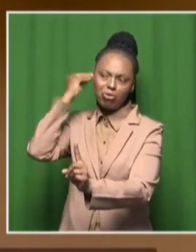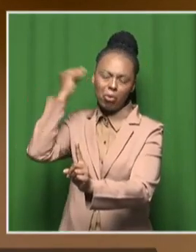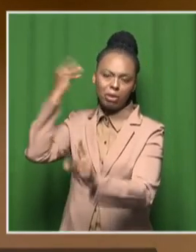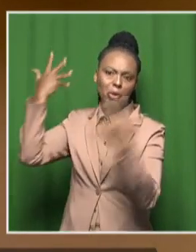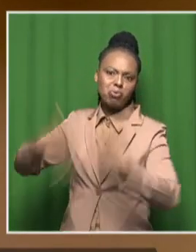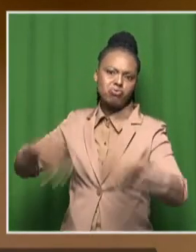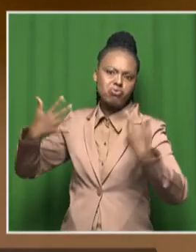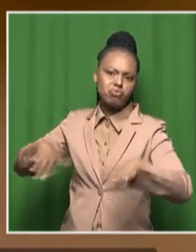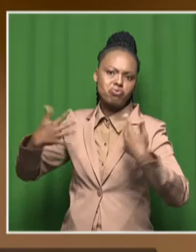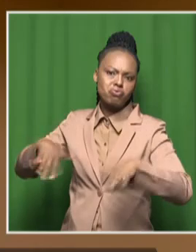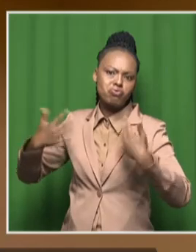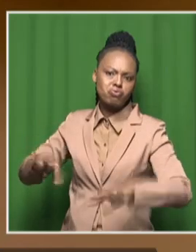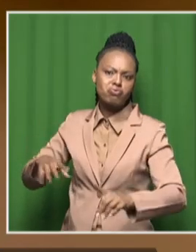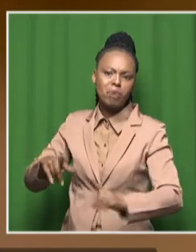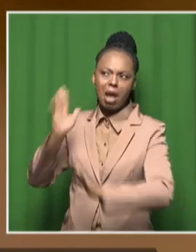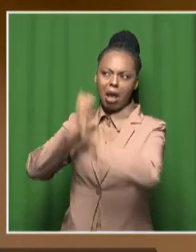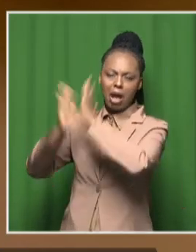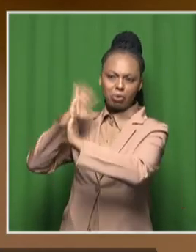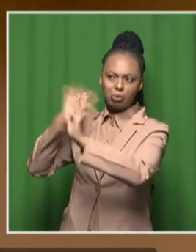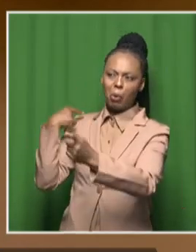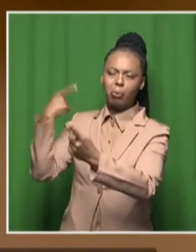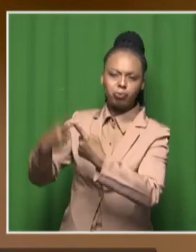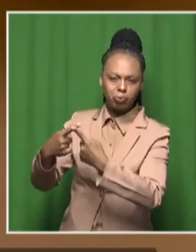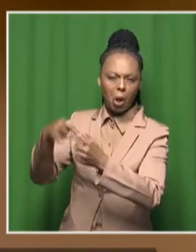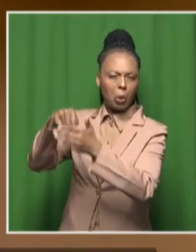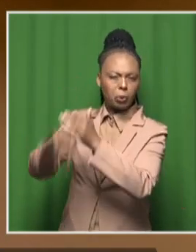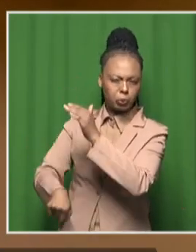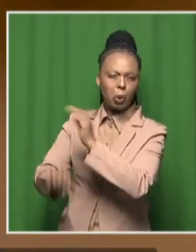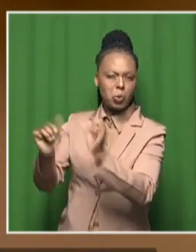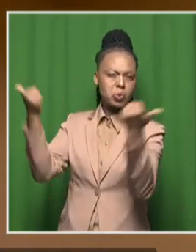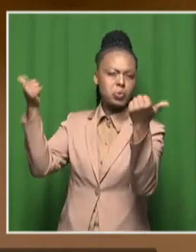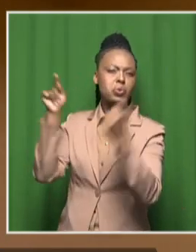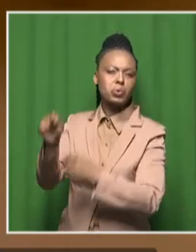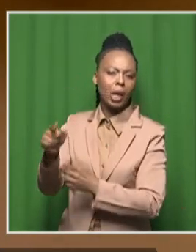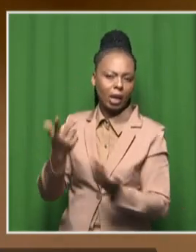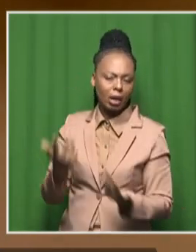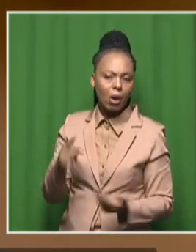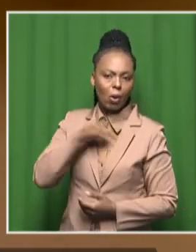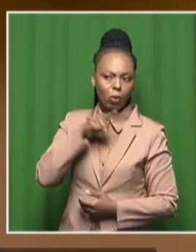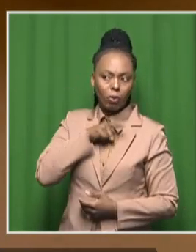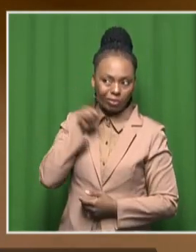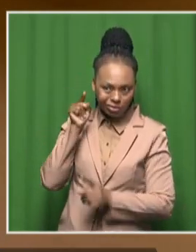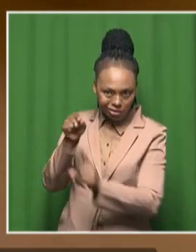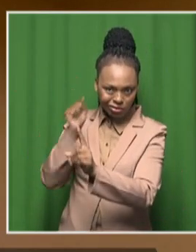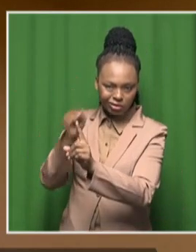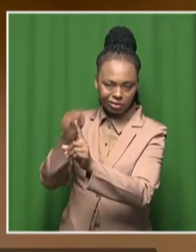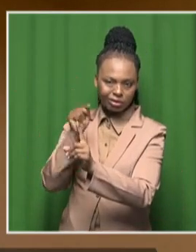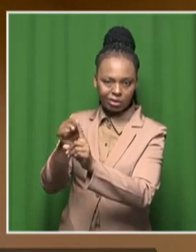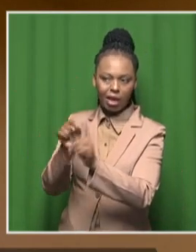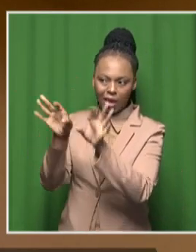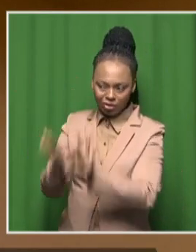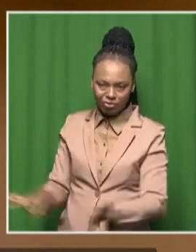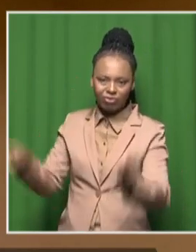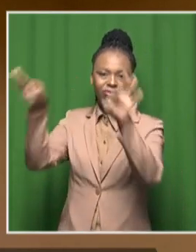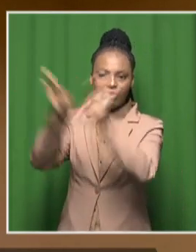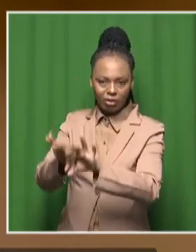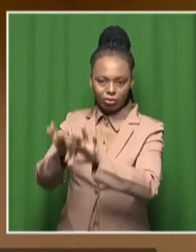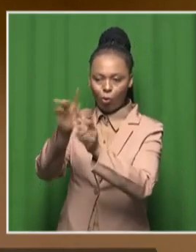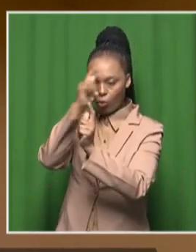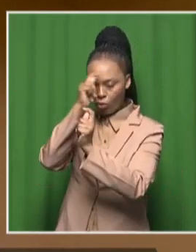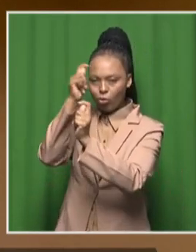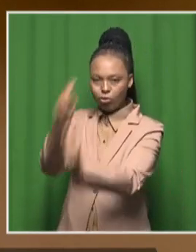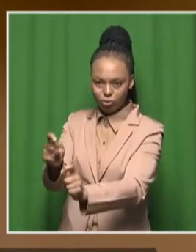so much through storytelling, because she embodied the values of Ubuntu